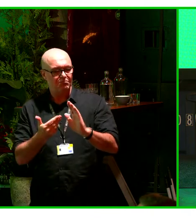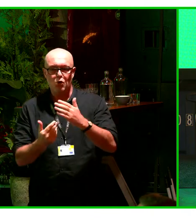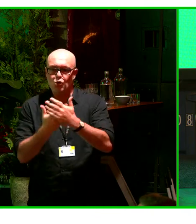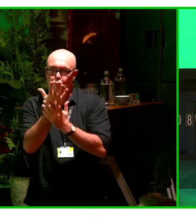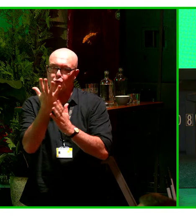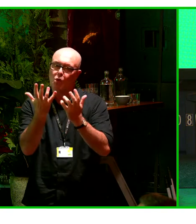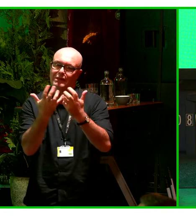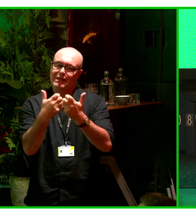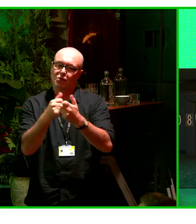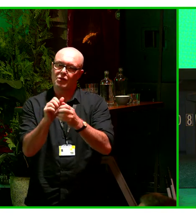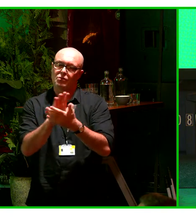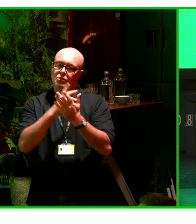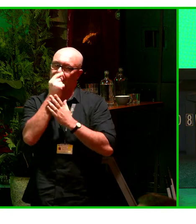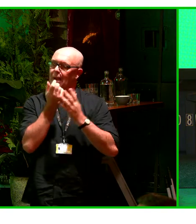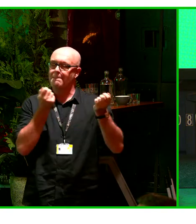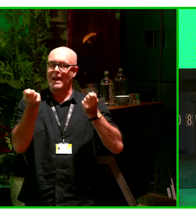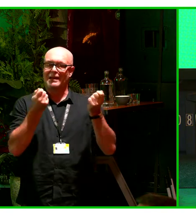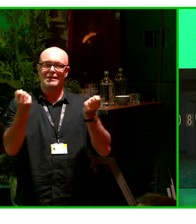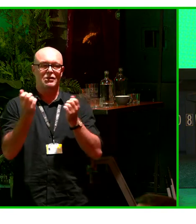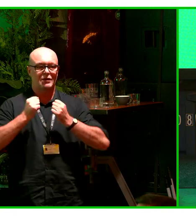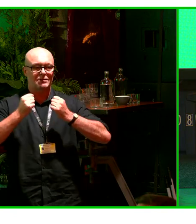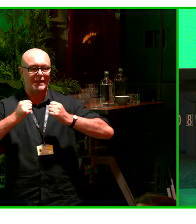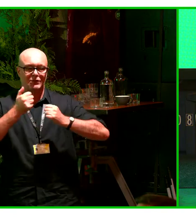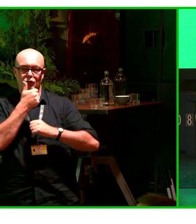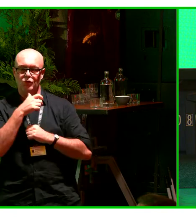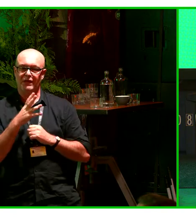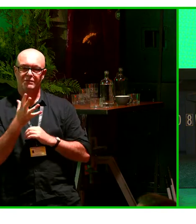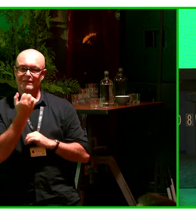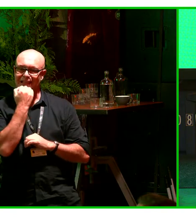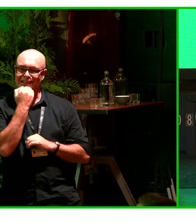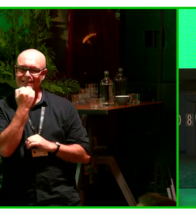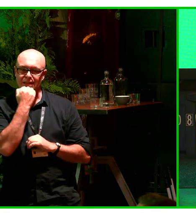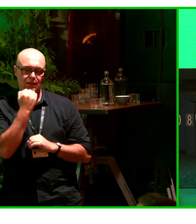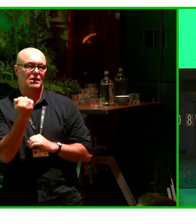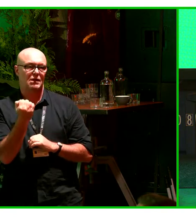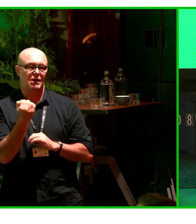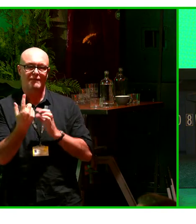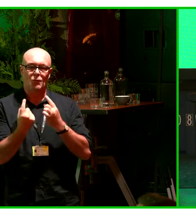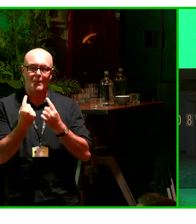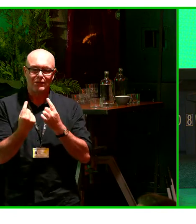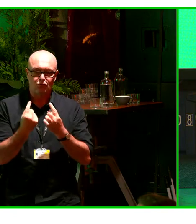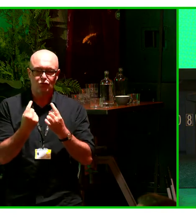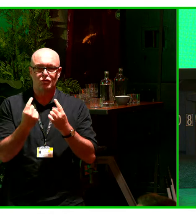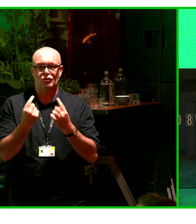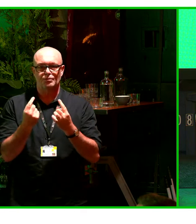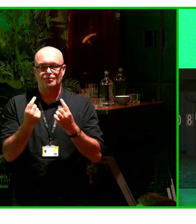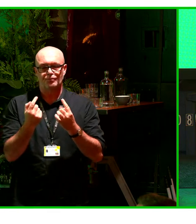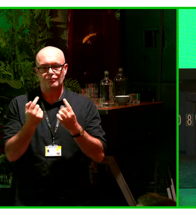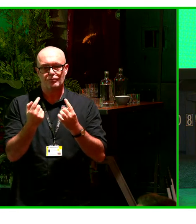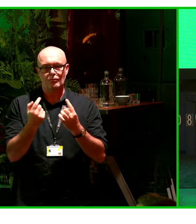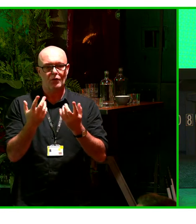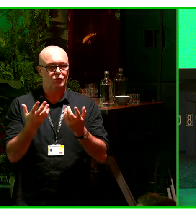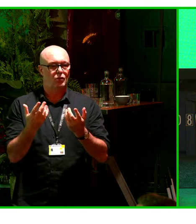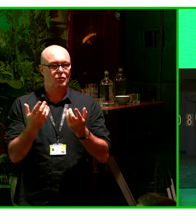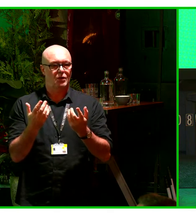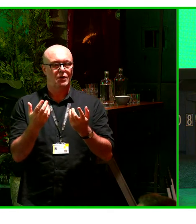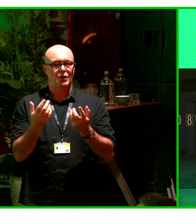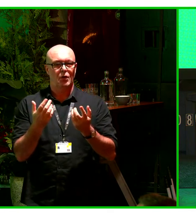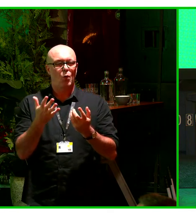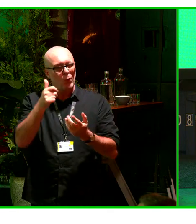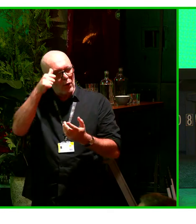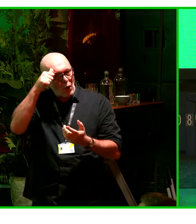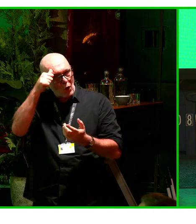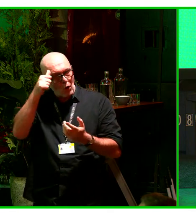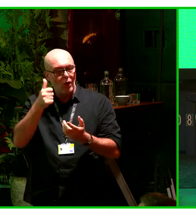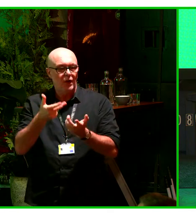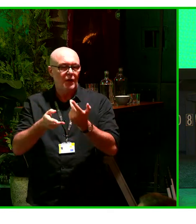space using data to people, you know, at the point where you only need to turn the heating on if you're